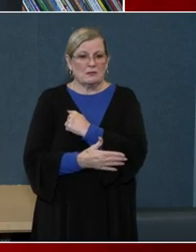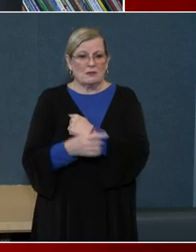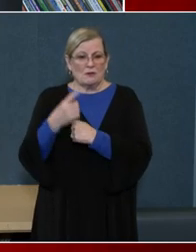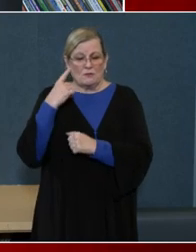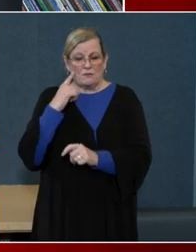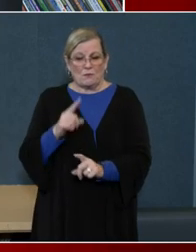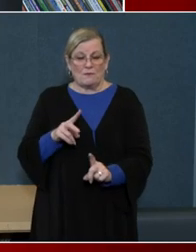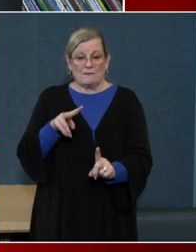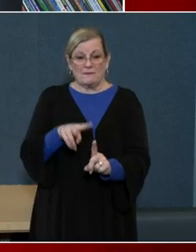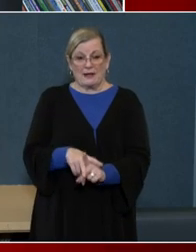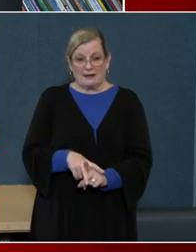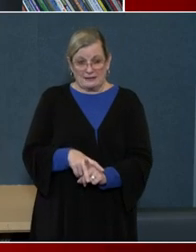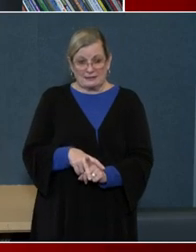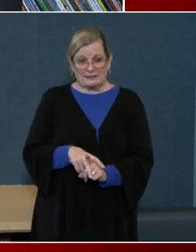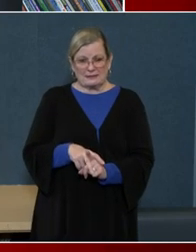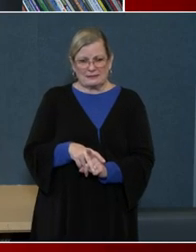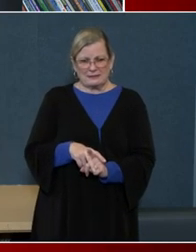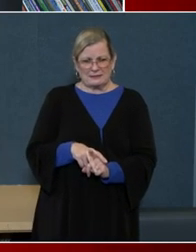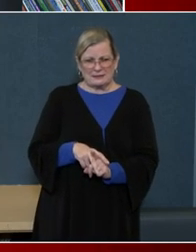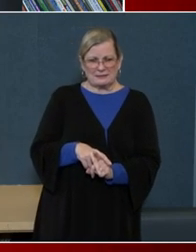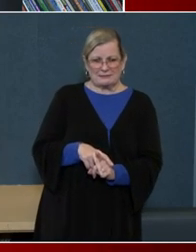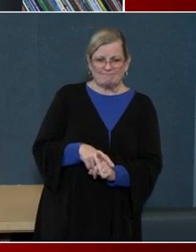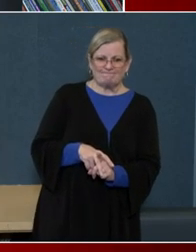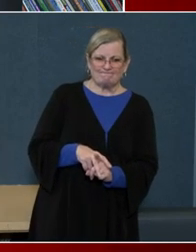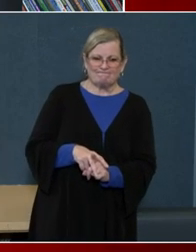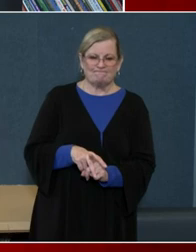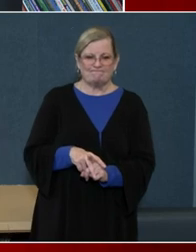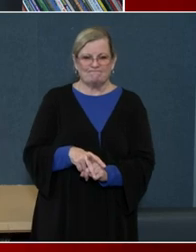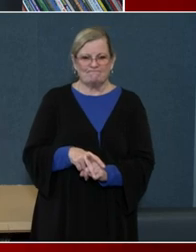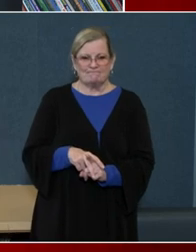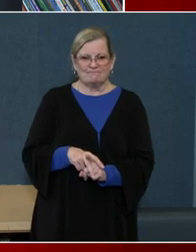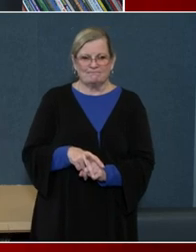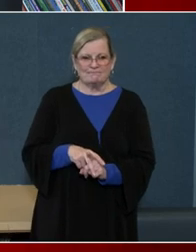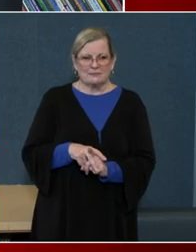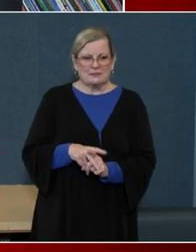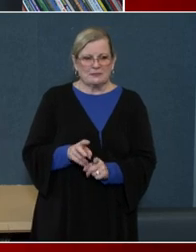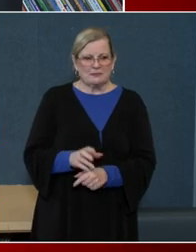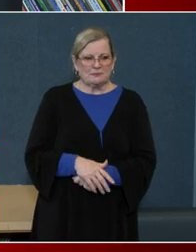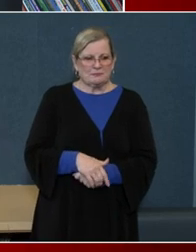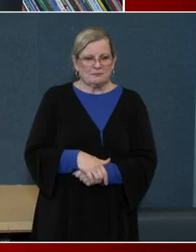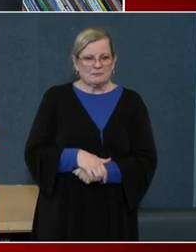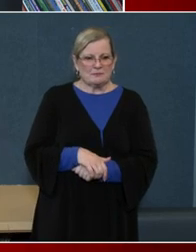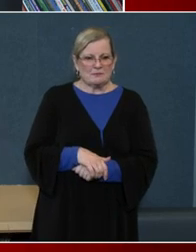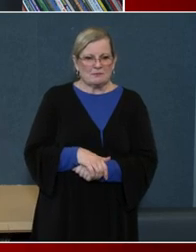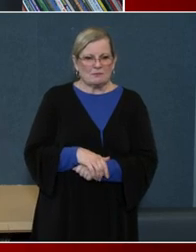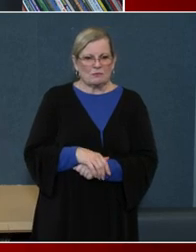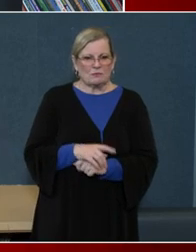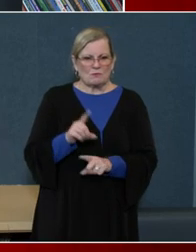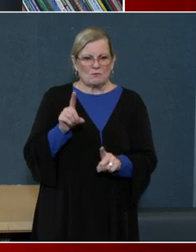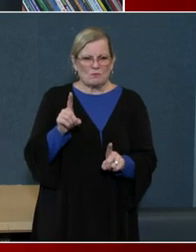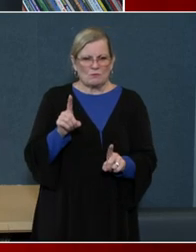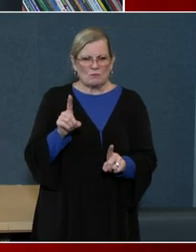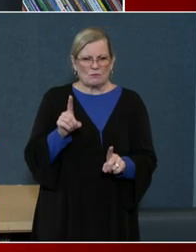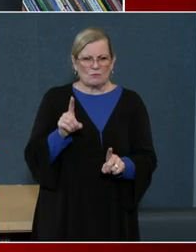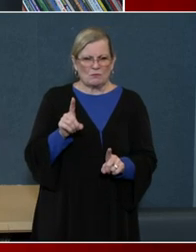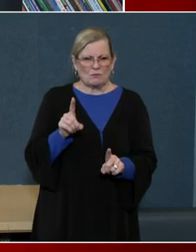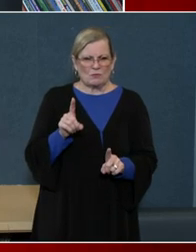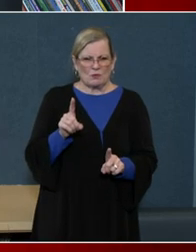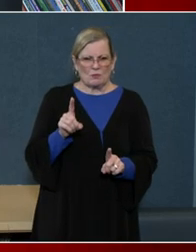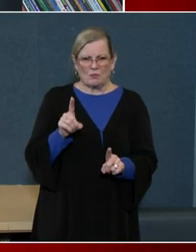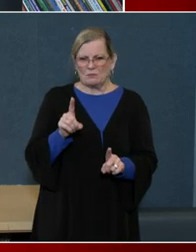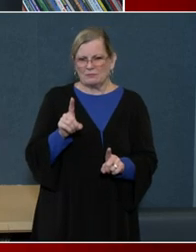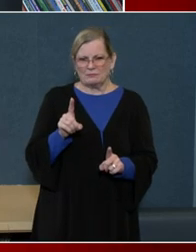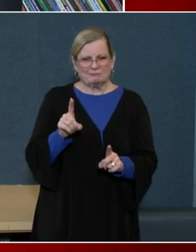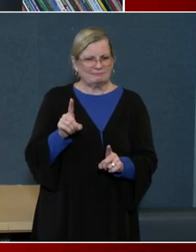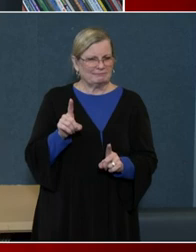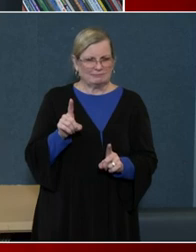The 31,000 cases, if I remember correctly, end up resulting in under 2,000 actual evictions. So